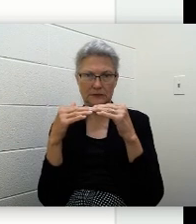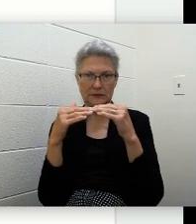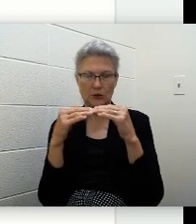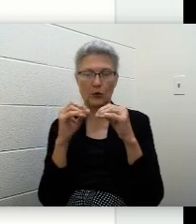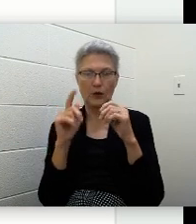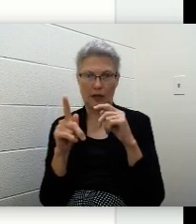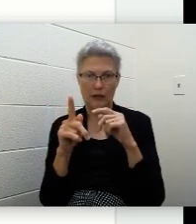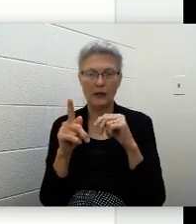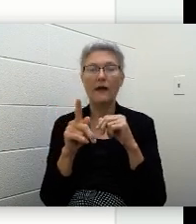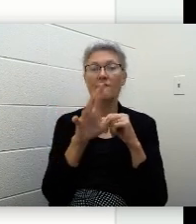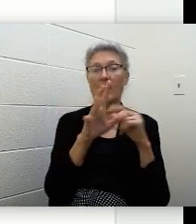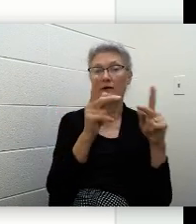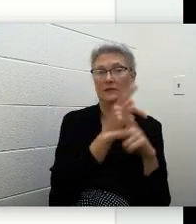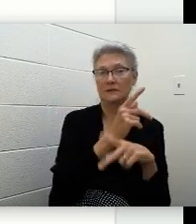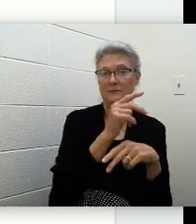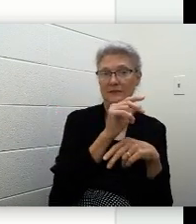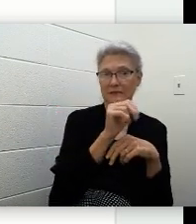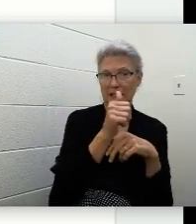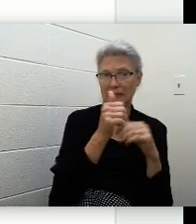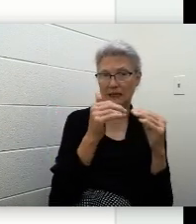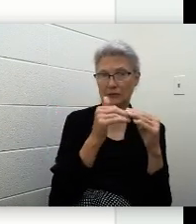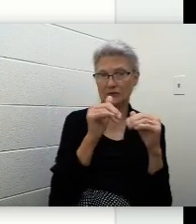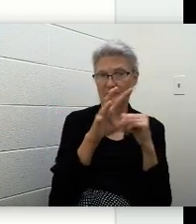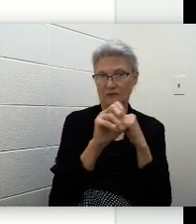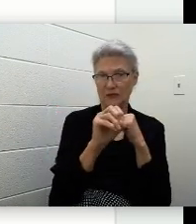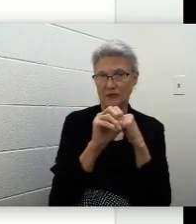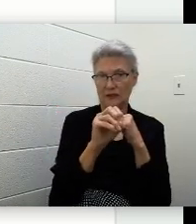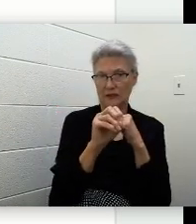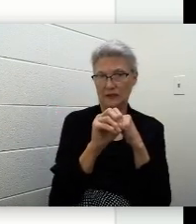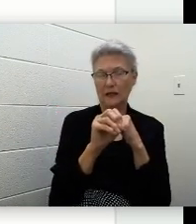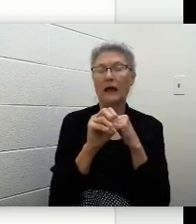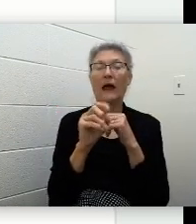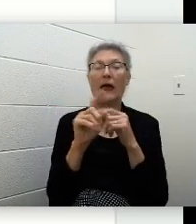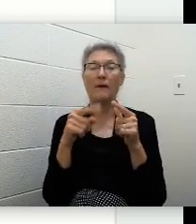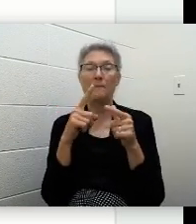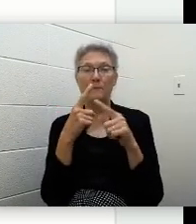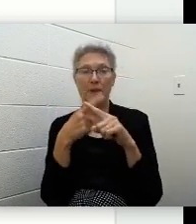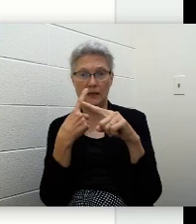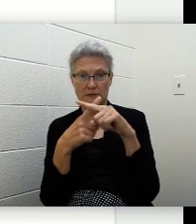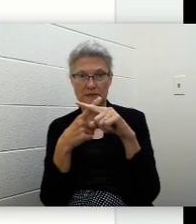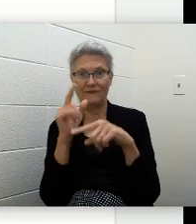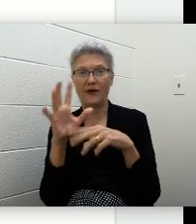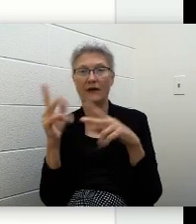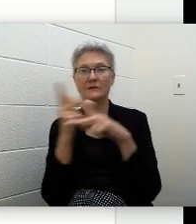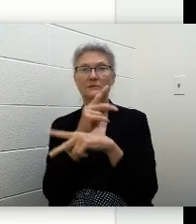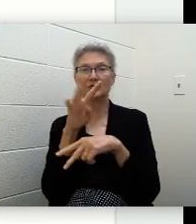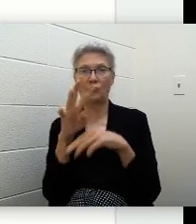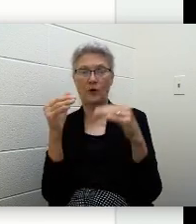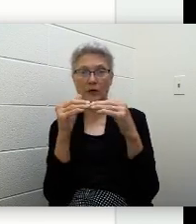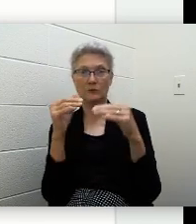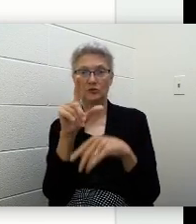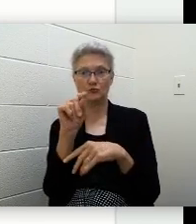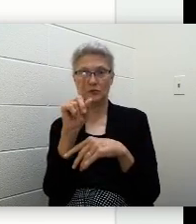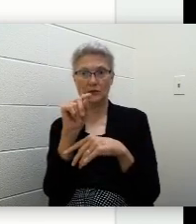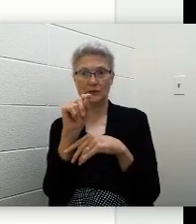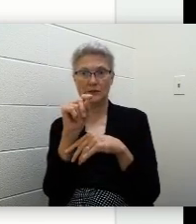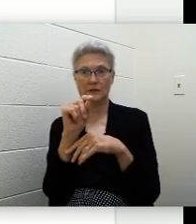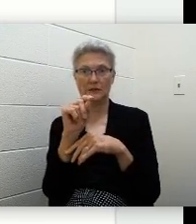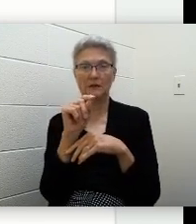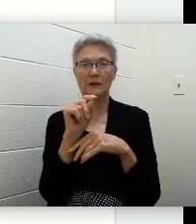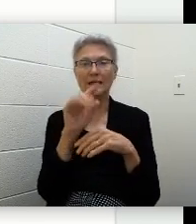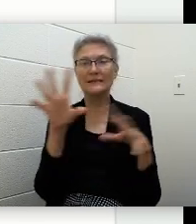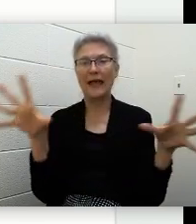that 5 times 10 is 50. There's my partial product. Plus, 5 times 4 is 20.